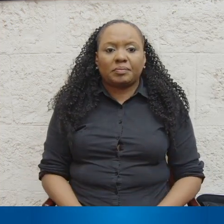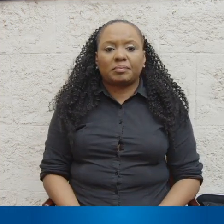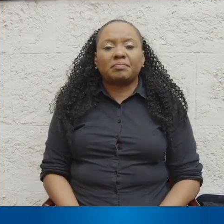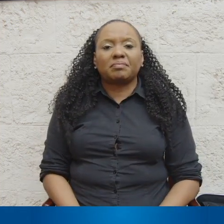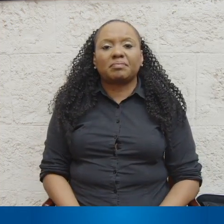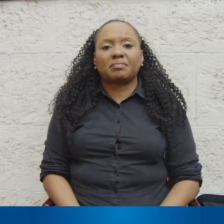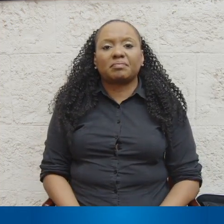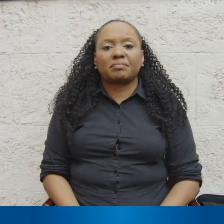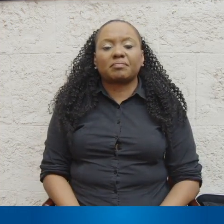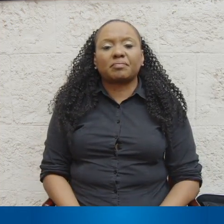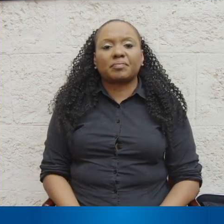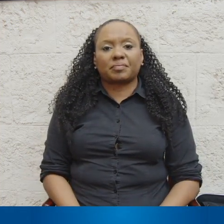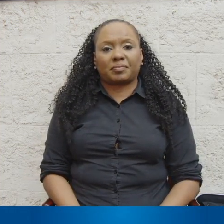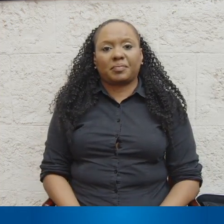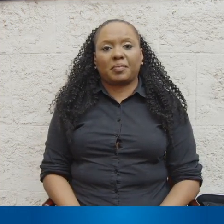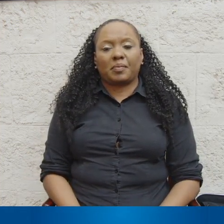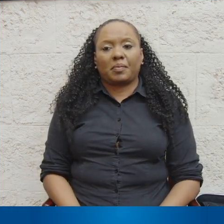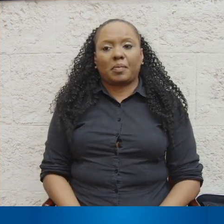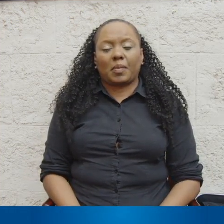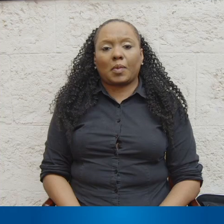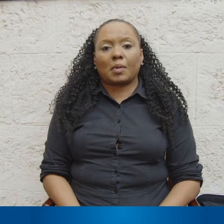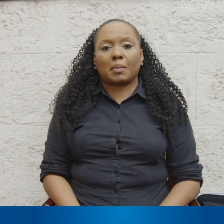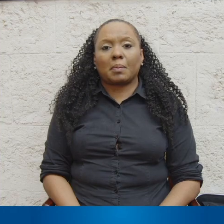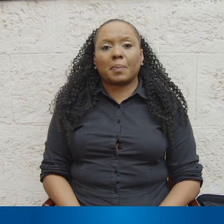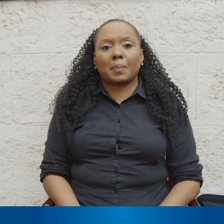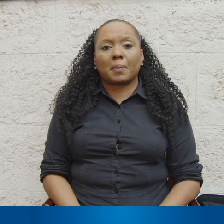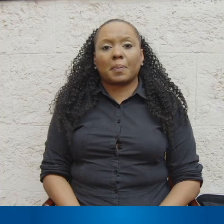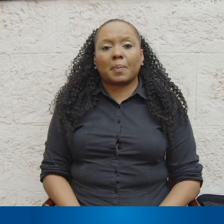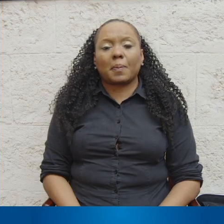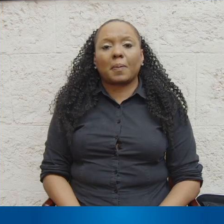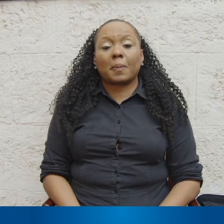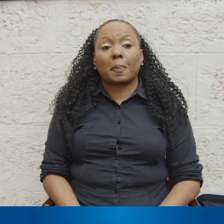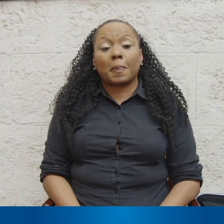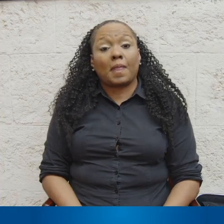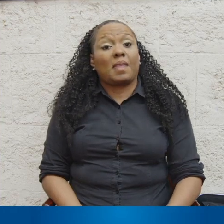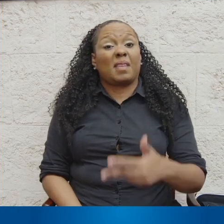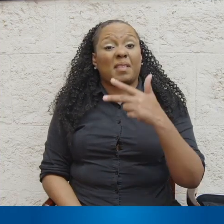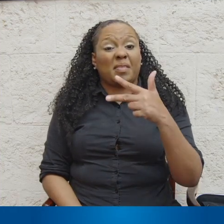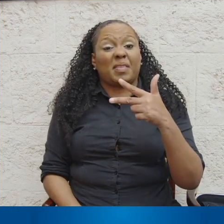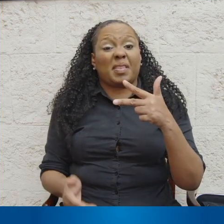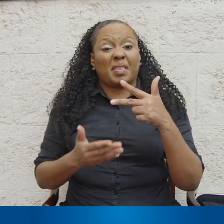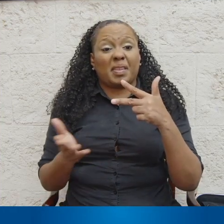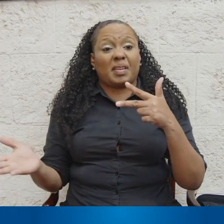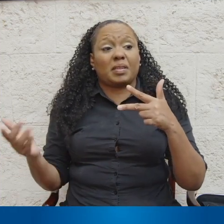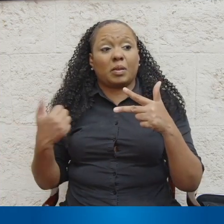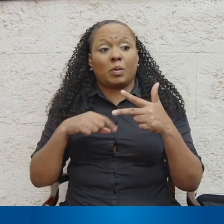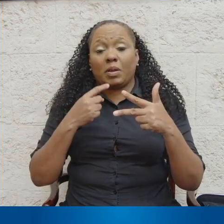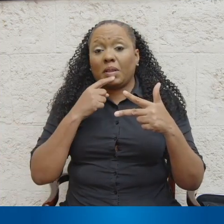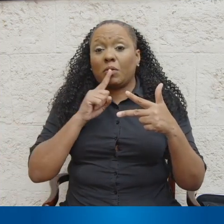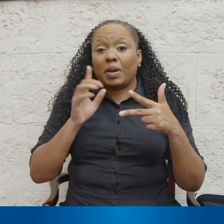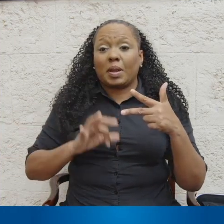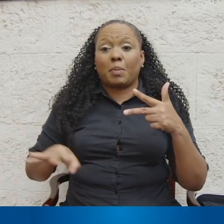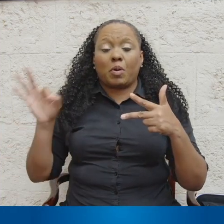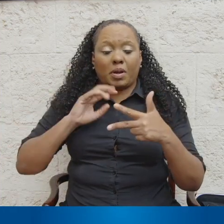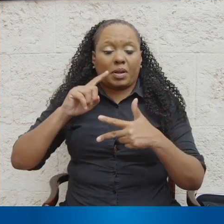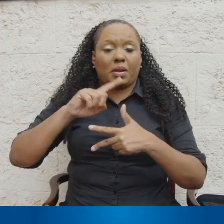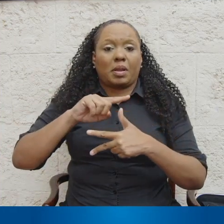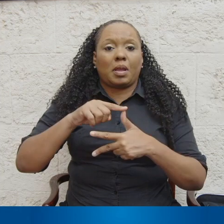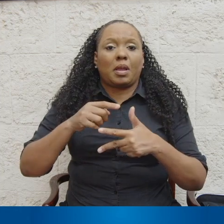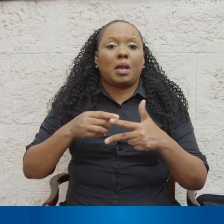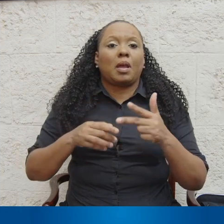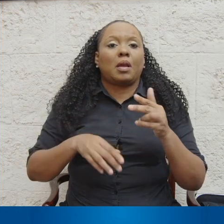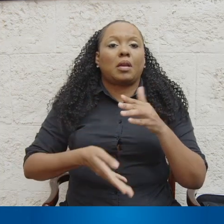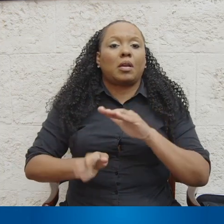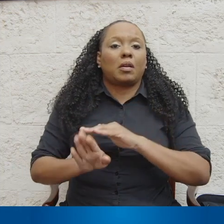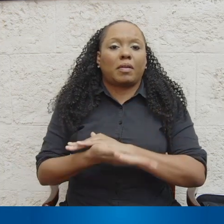three areas that we deem to be special interest areas: the development of cricket, road